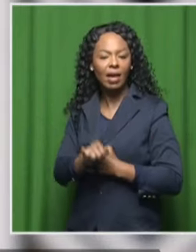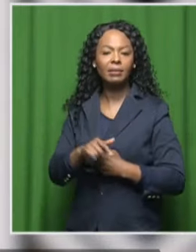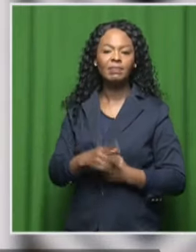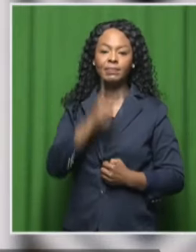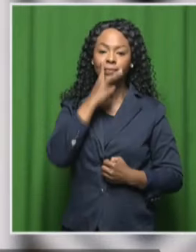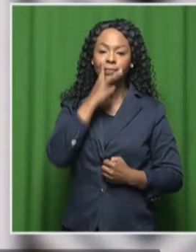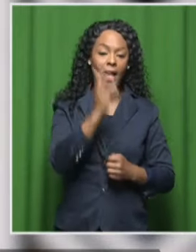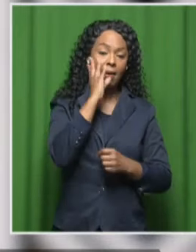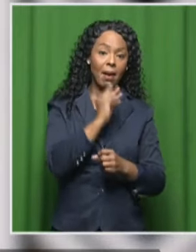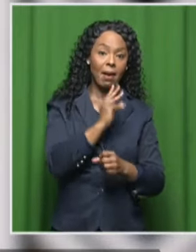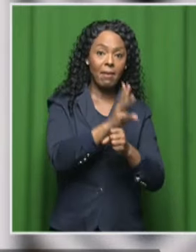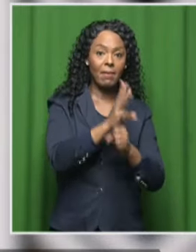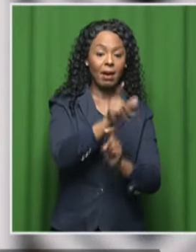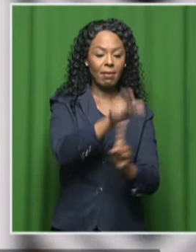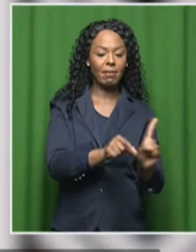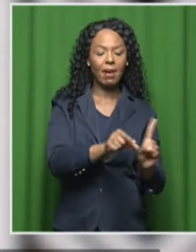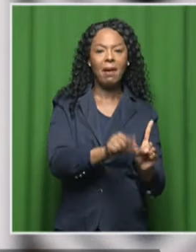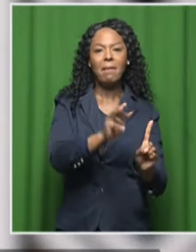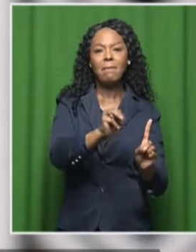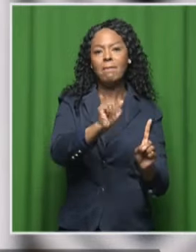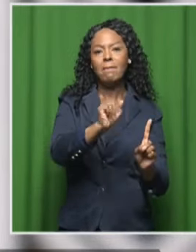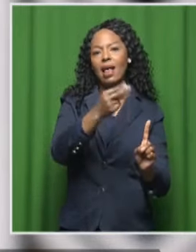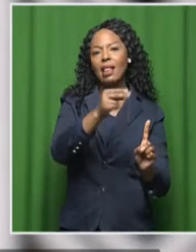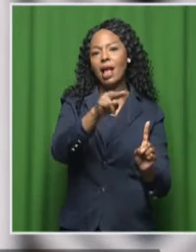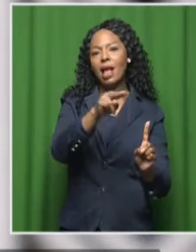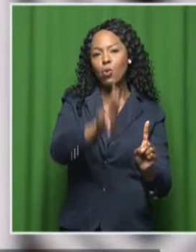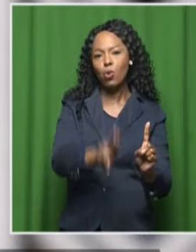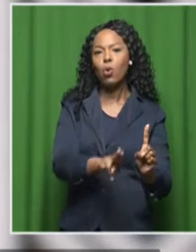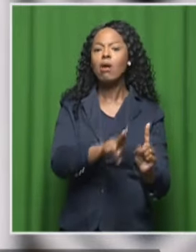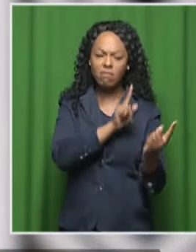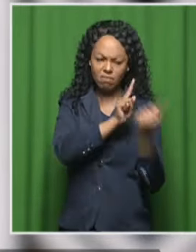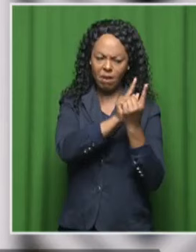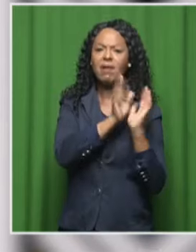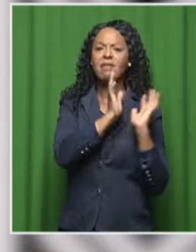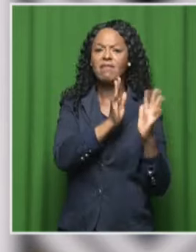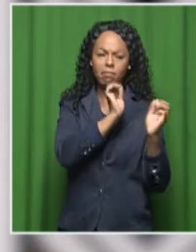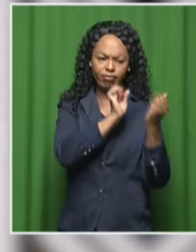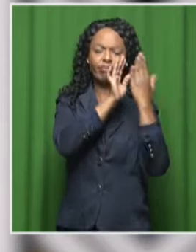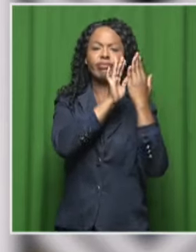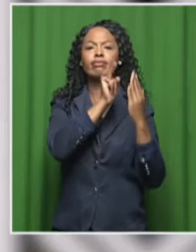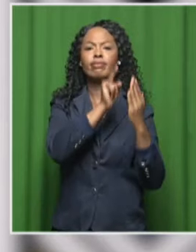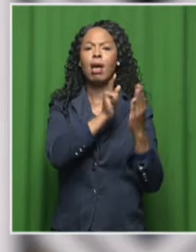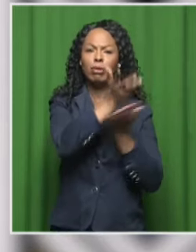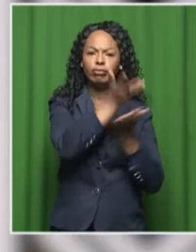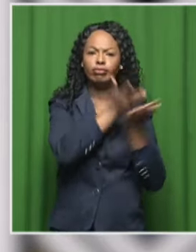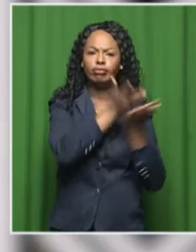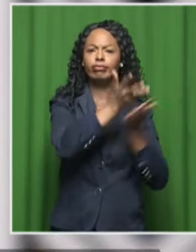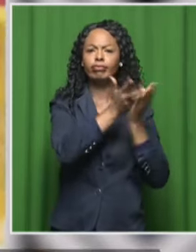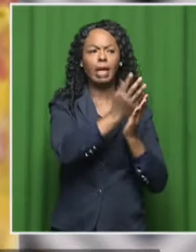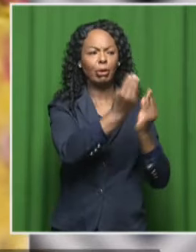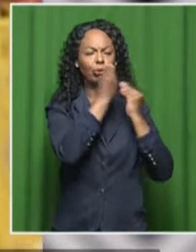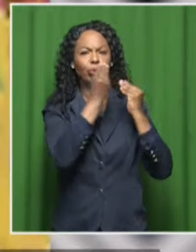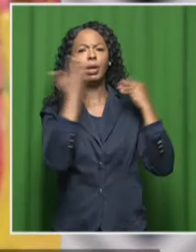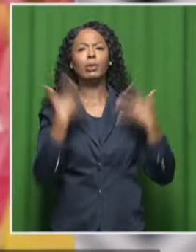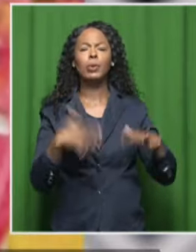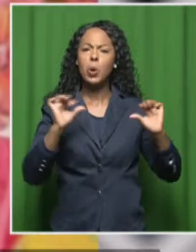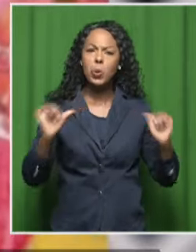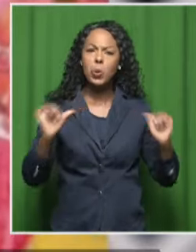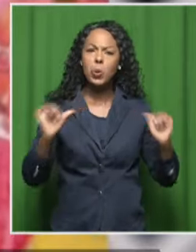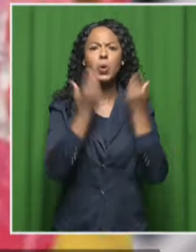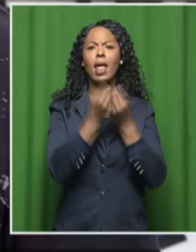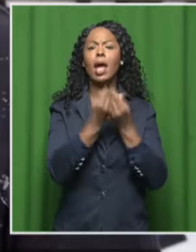Coco Esther Mahlangu. We met and then we sit, we talk, I share a lot of stuff. What I can tell you, Coco did a great thing.